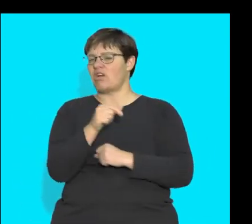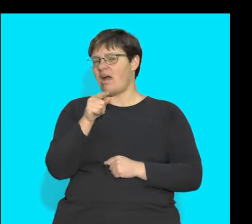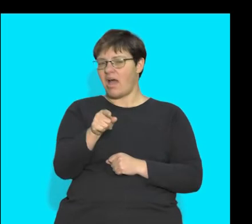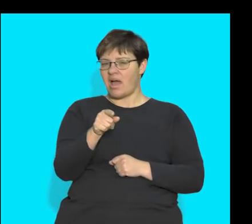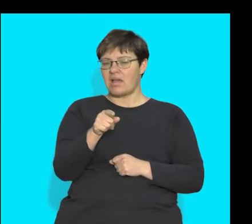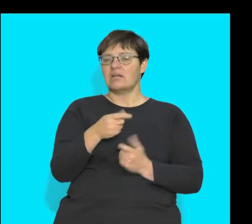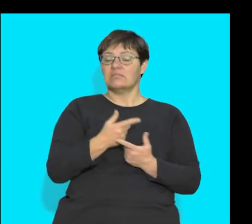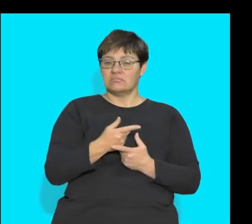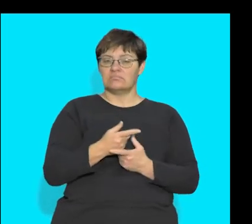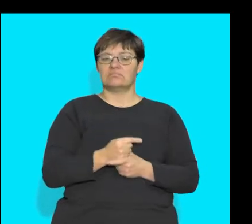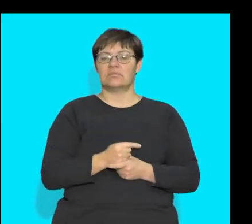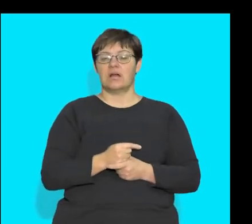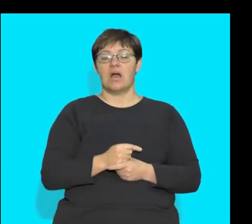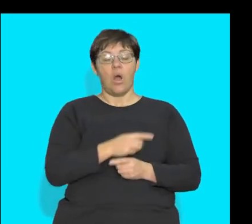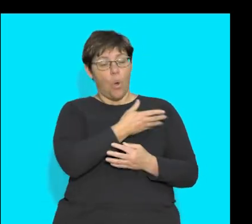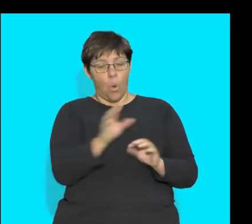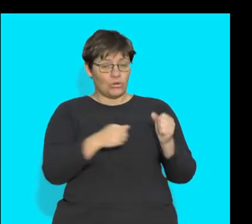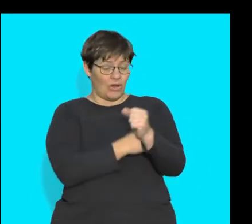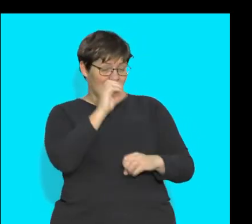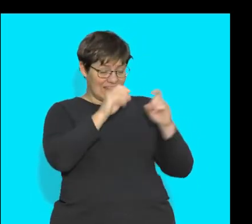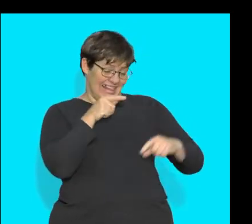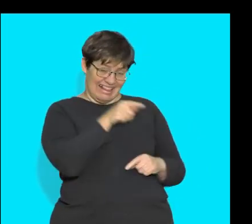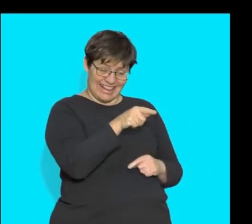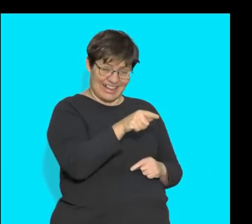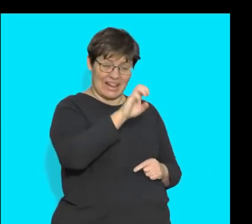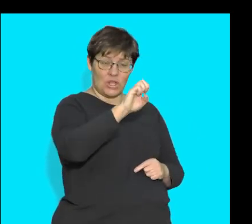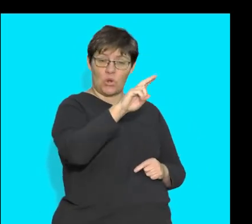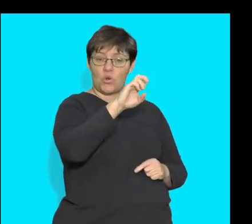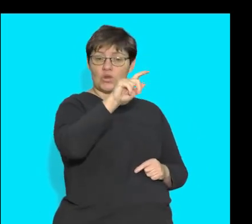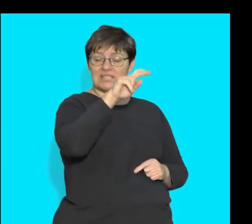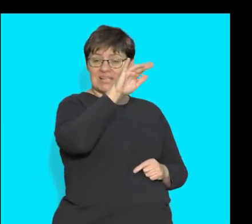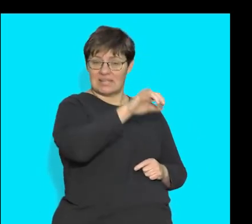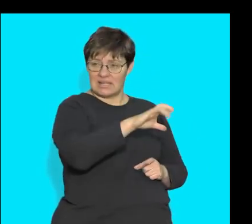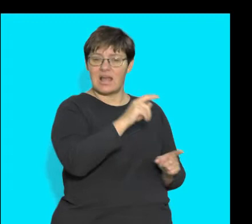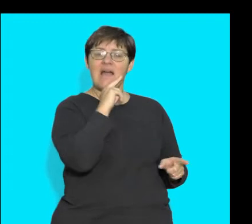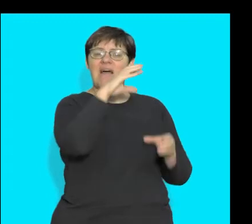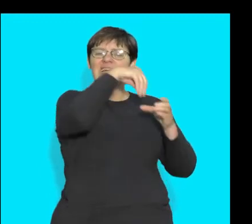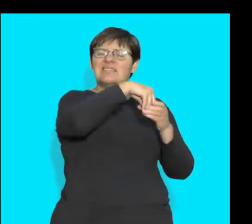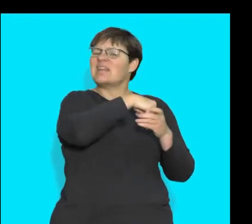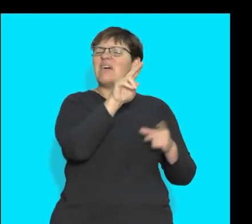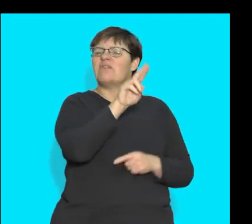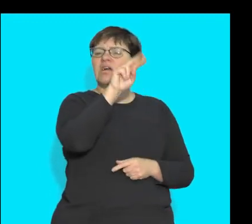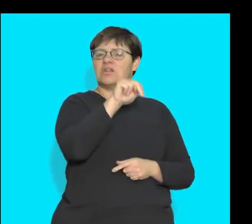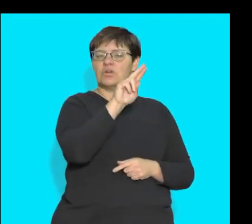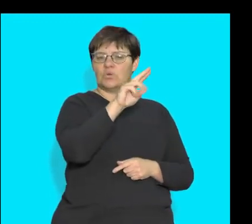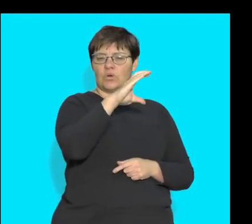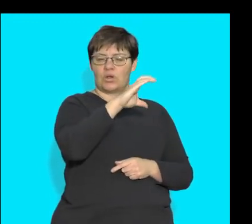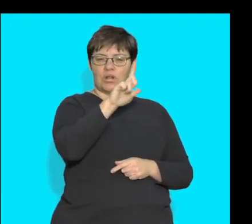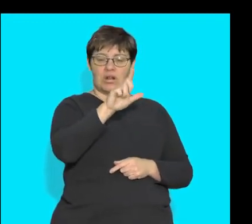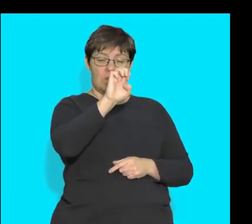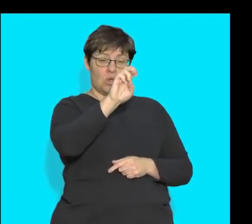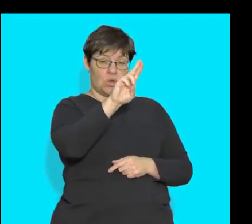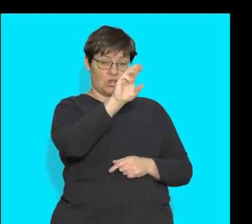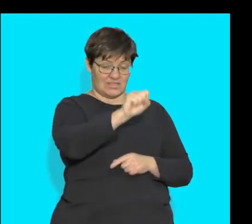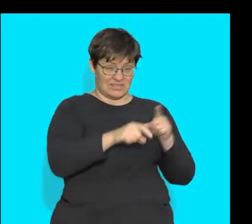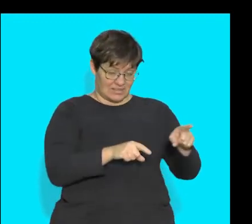we look at it, all eukaryotic cells have got the structure called a nucleus. And simply what the nucleus is